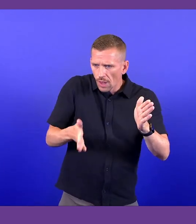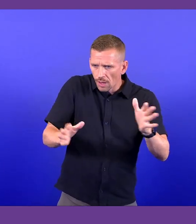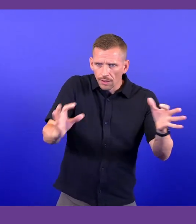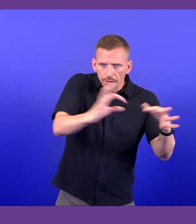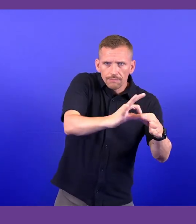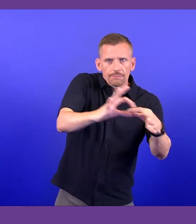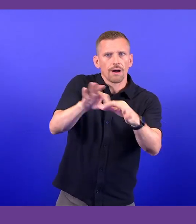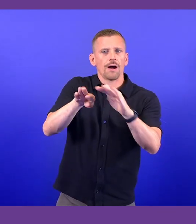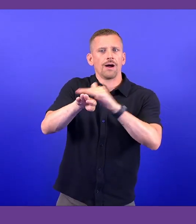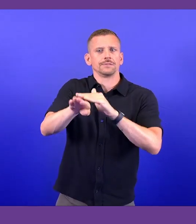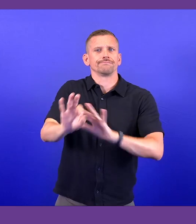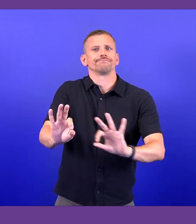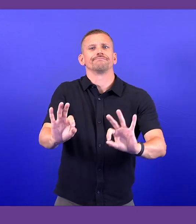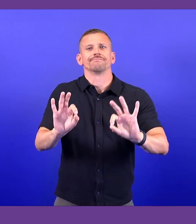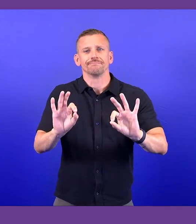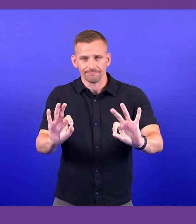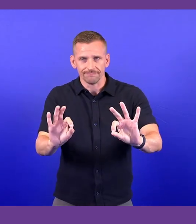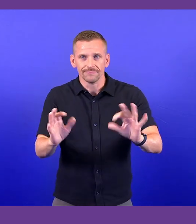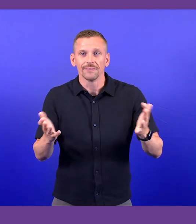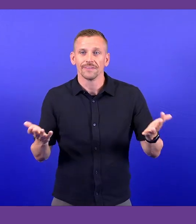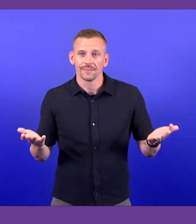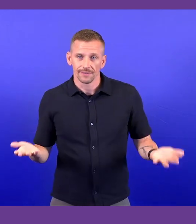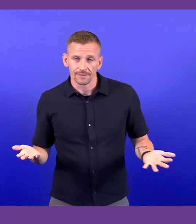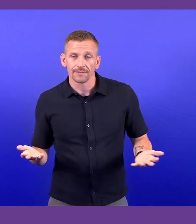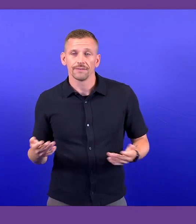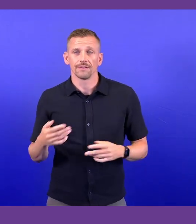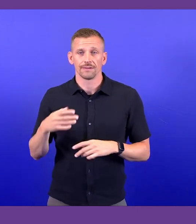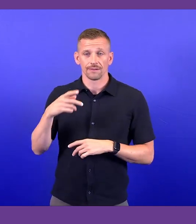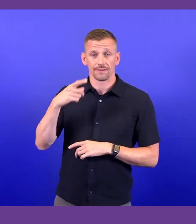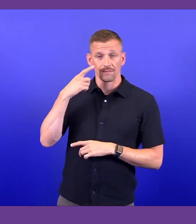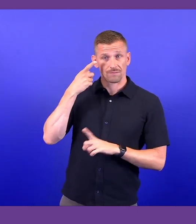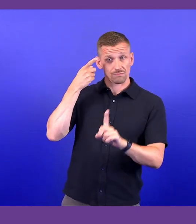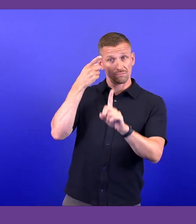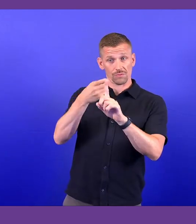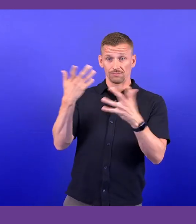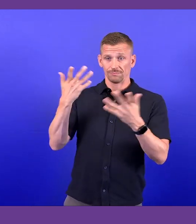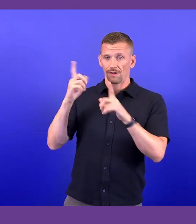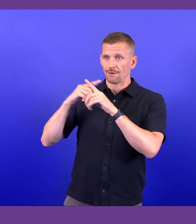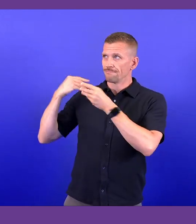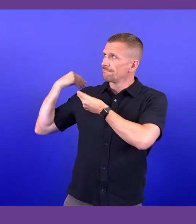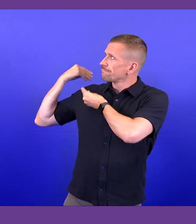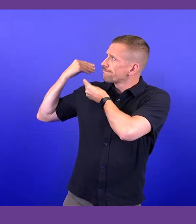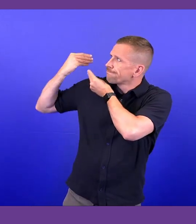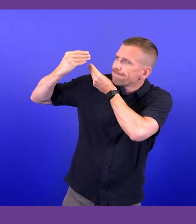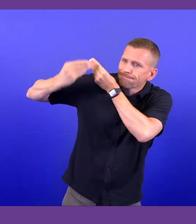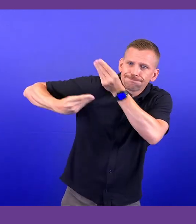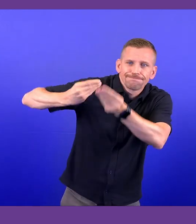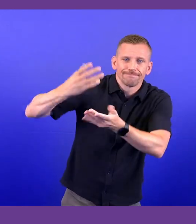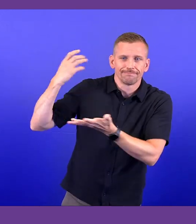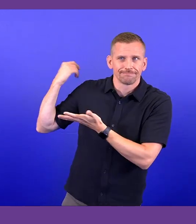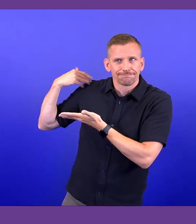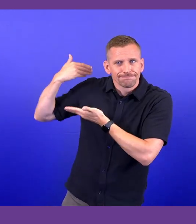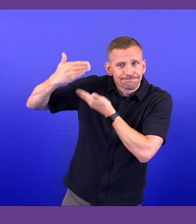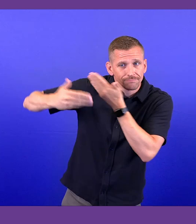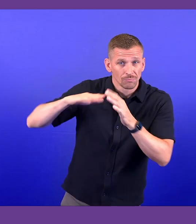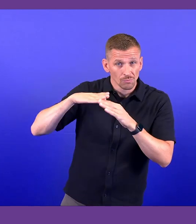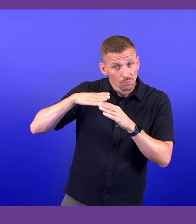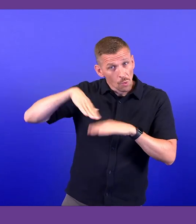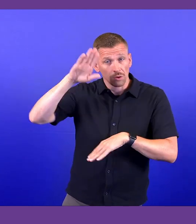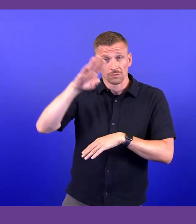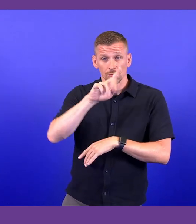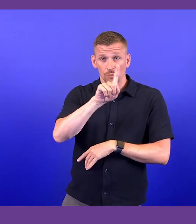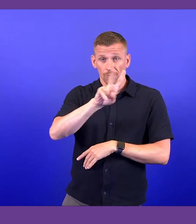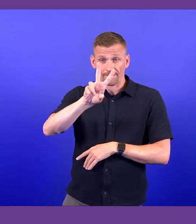more than 150 years of railways and stations especially. So this is a way, but we have directive for very practical